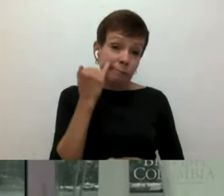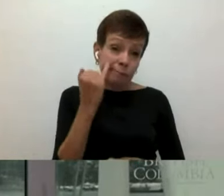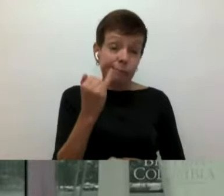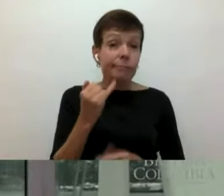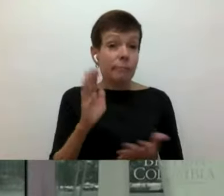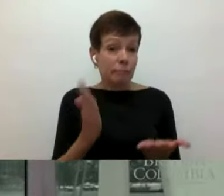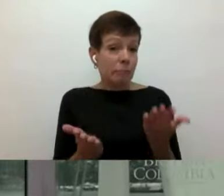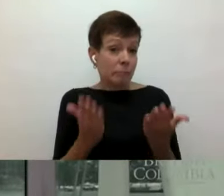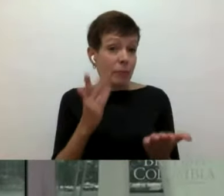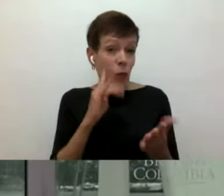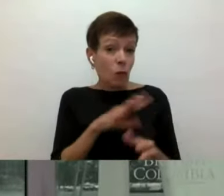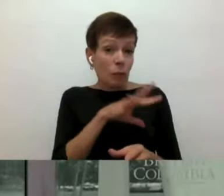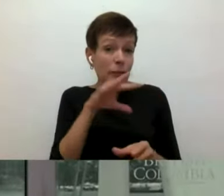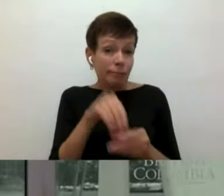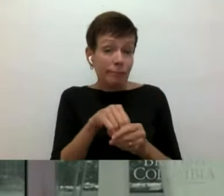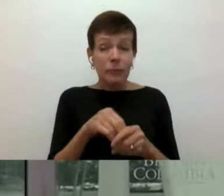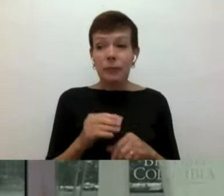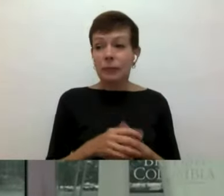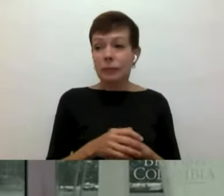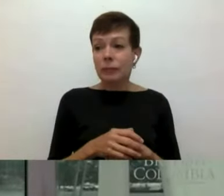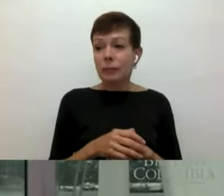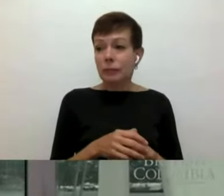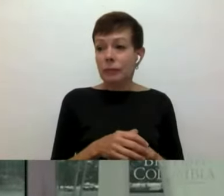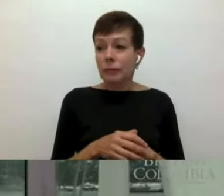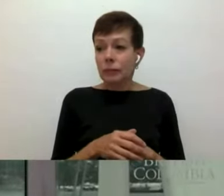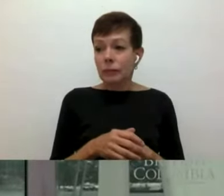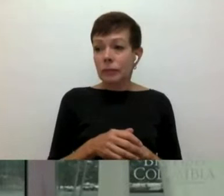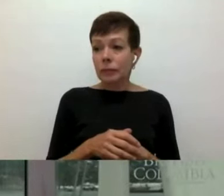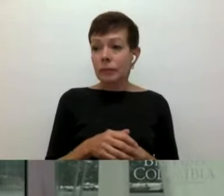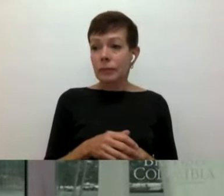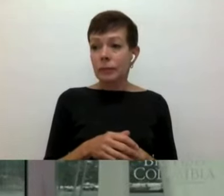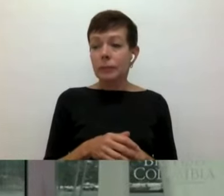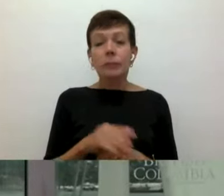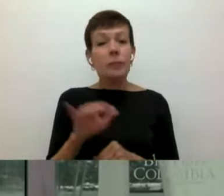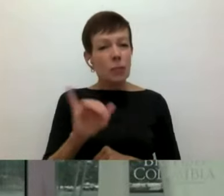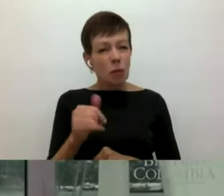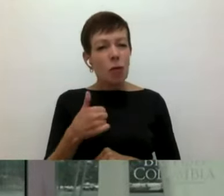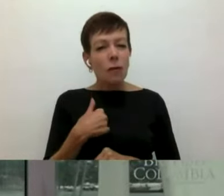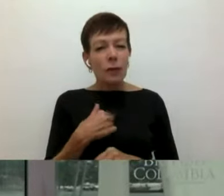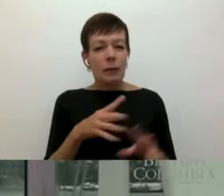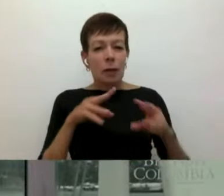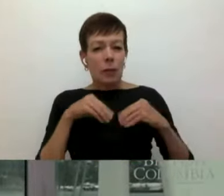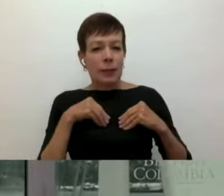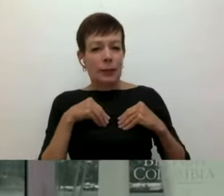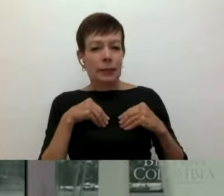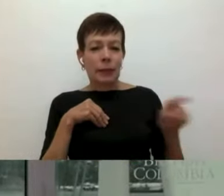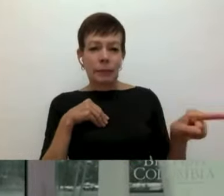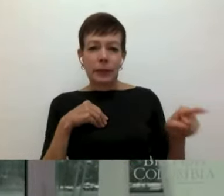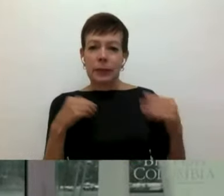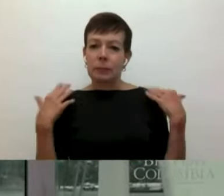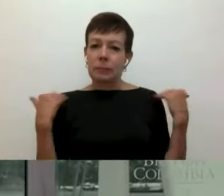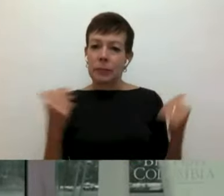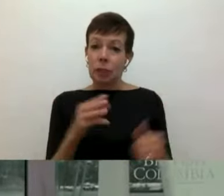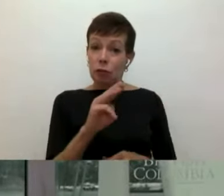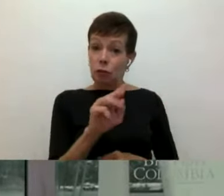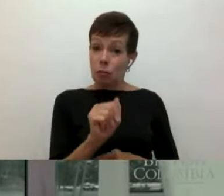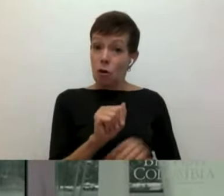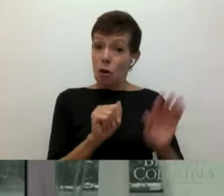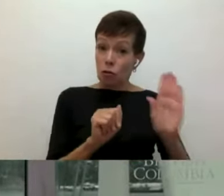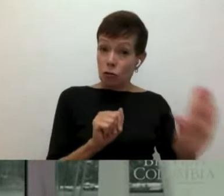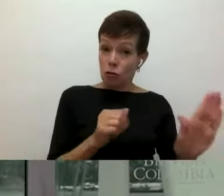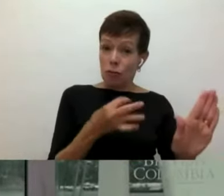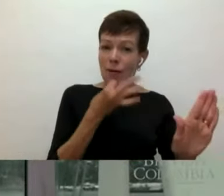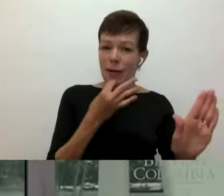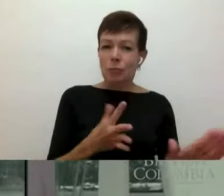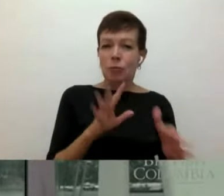of the considerations that may well be considered in the budget. I will also obviously take the advice of Minister